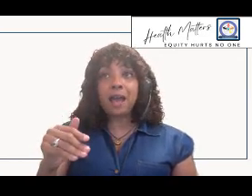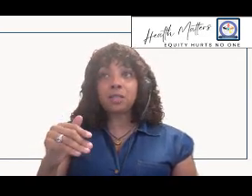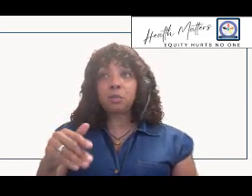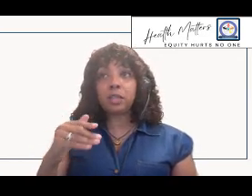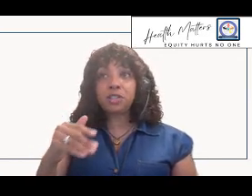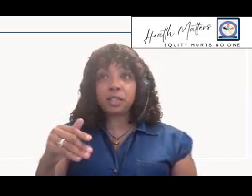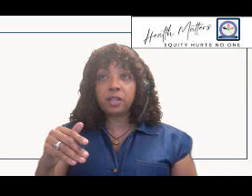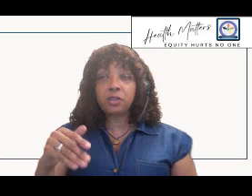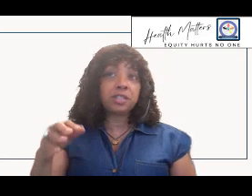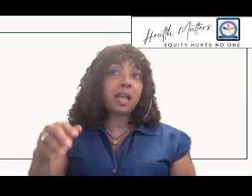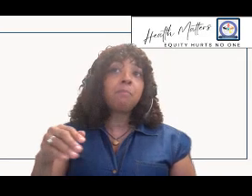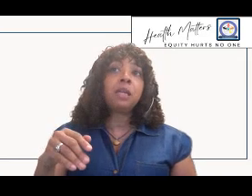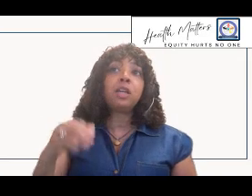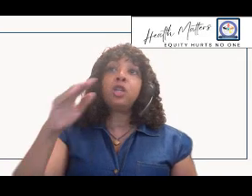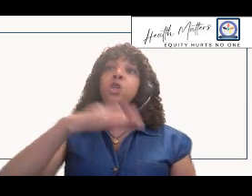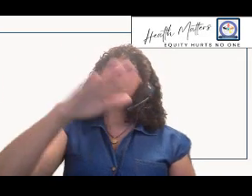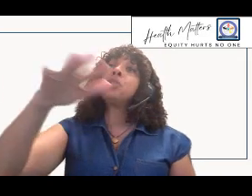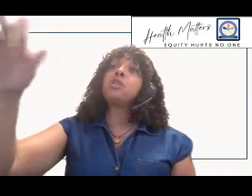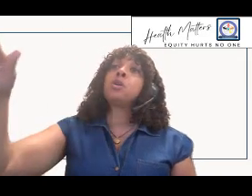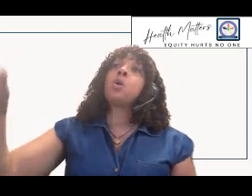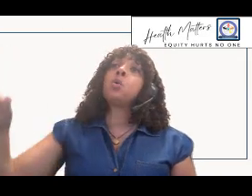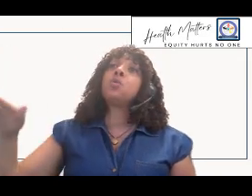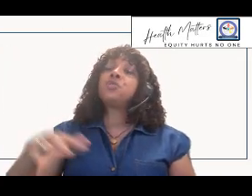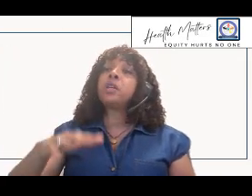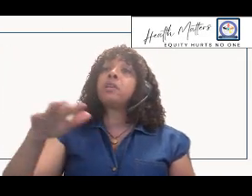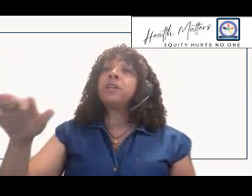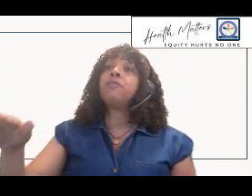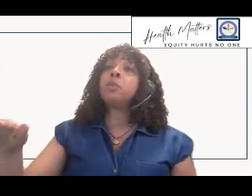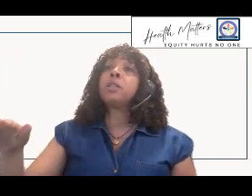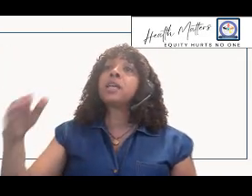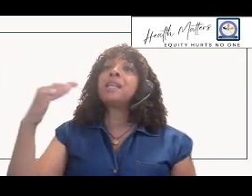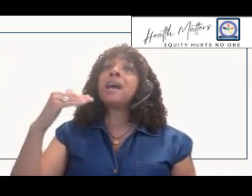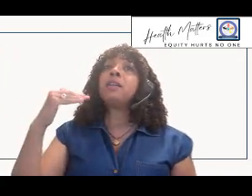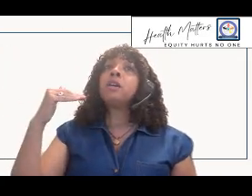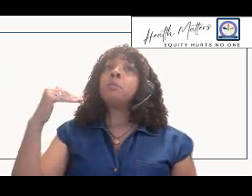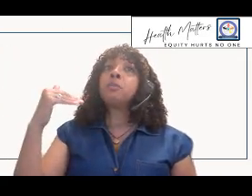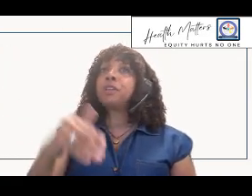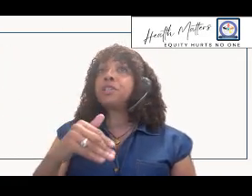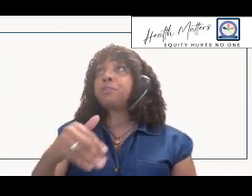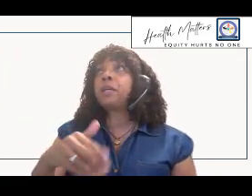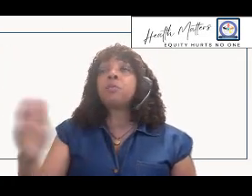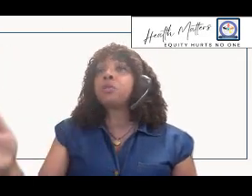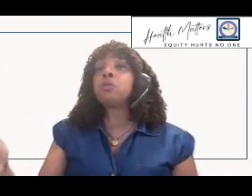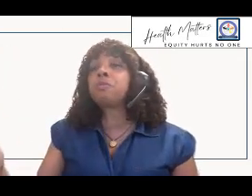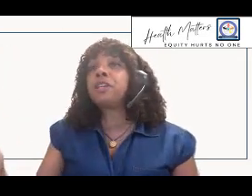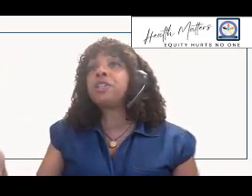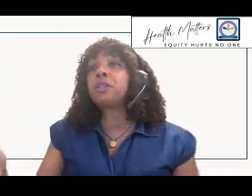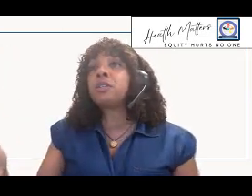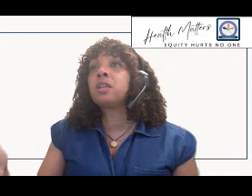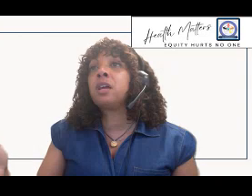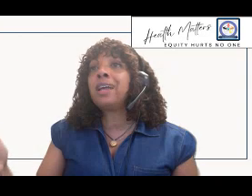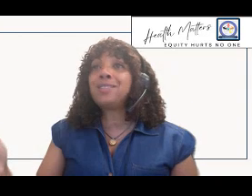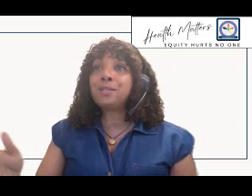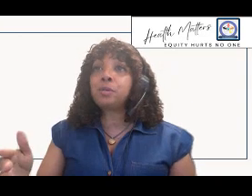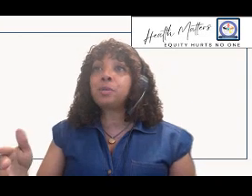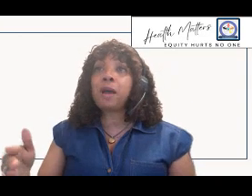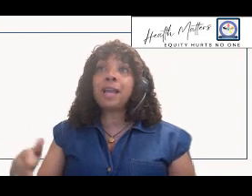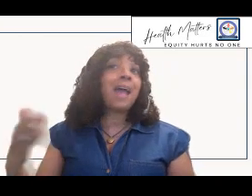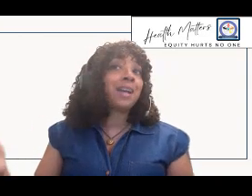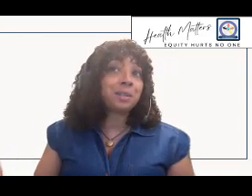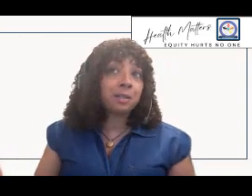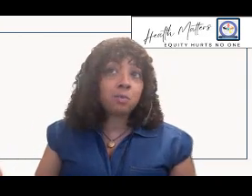not pass through legislature does not mean that you within your own sphere of influence cannot pick up certain provisions and